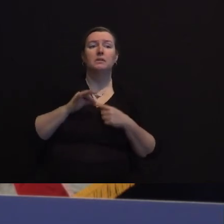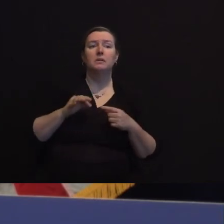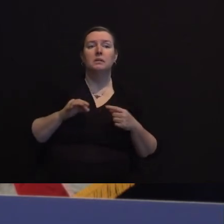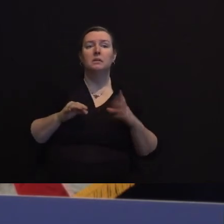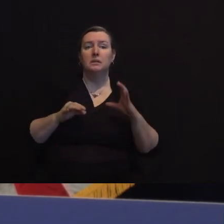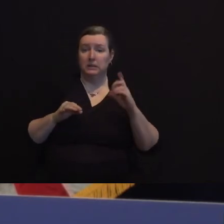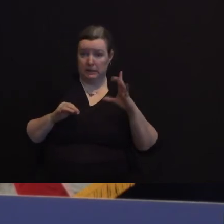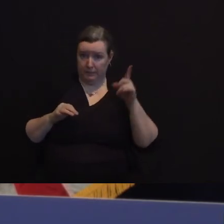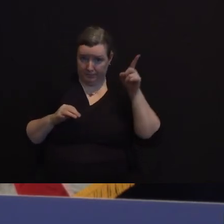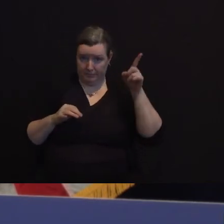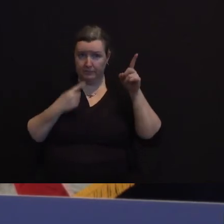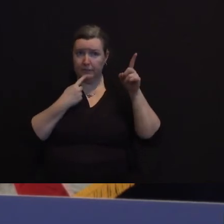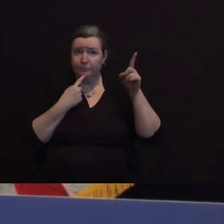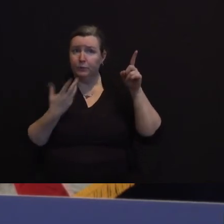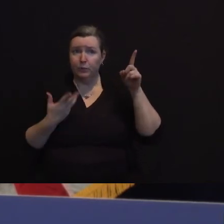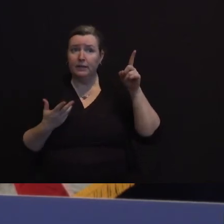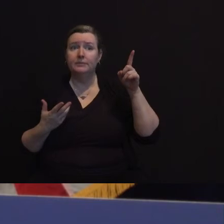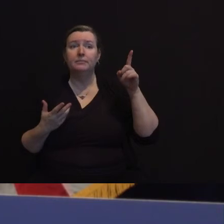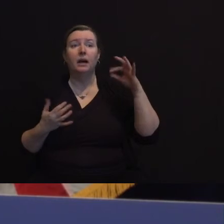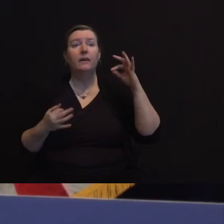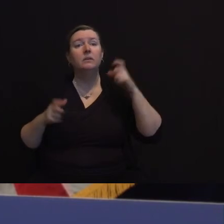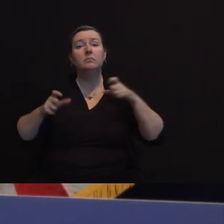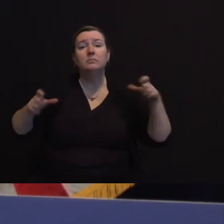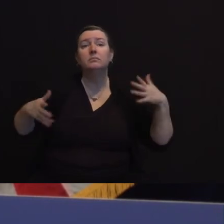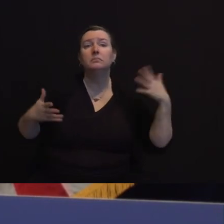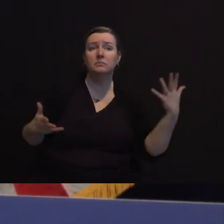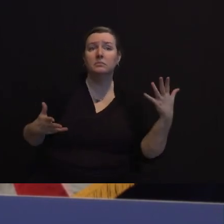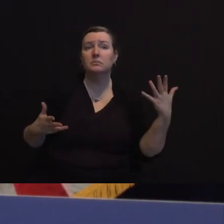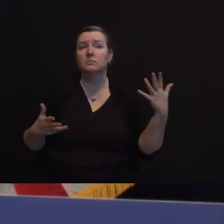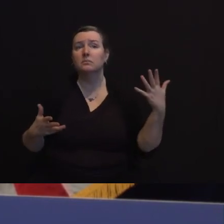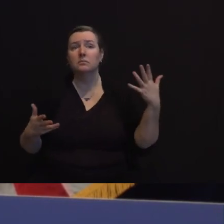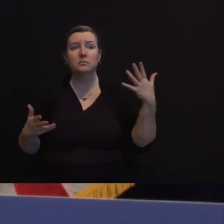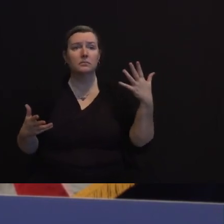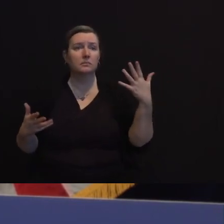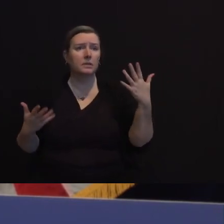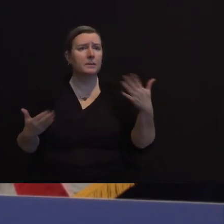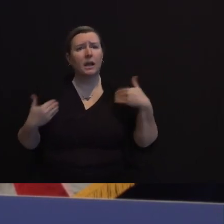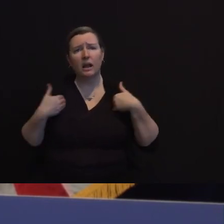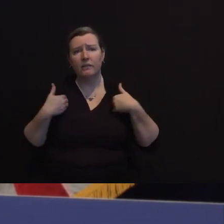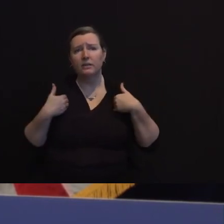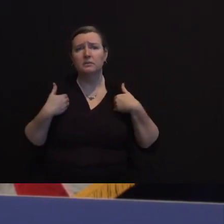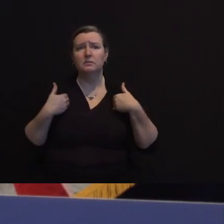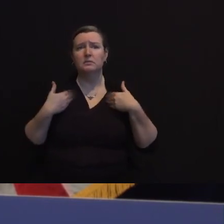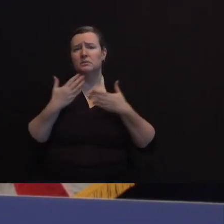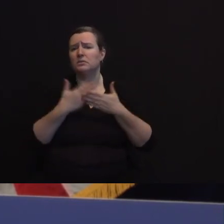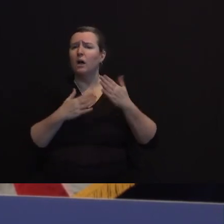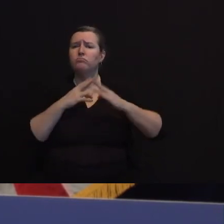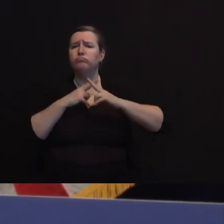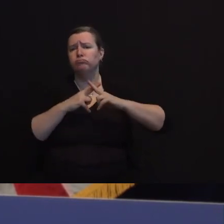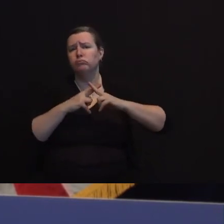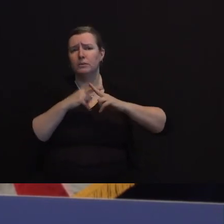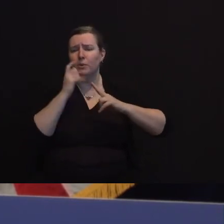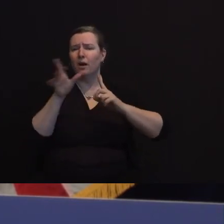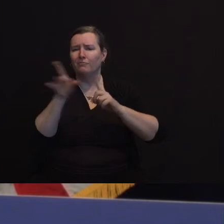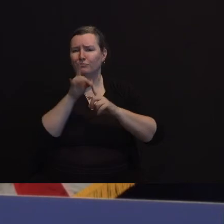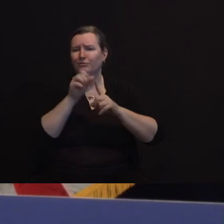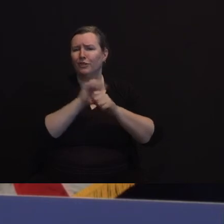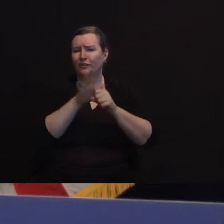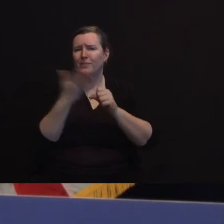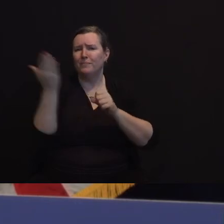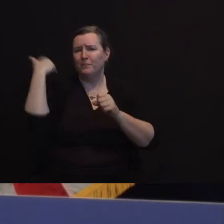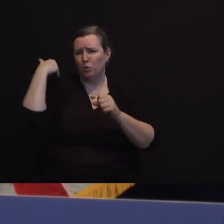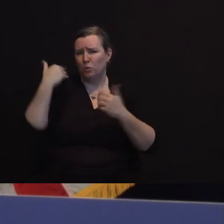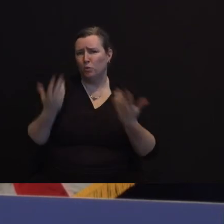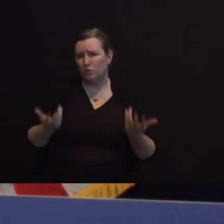people might have some protection because they were previously infected, is that they might consider waiting 90